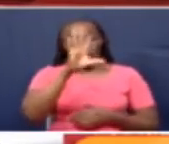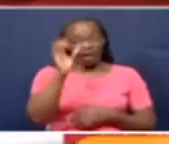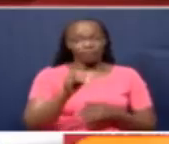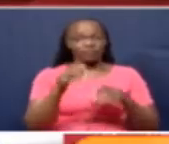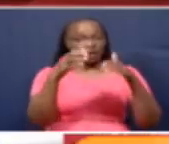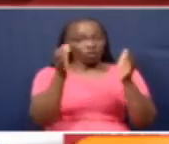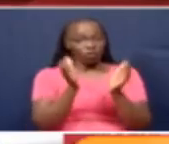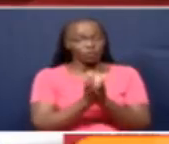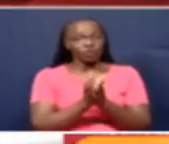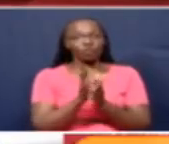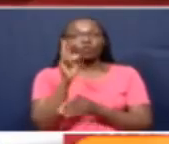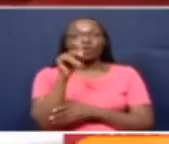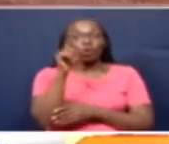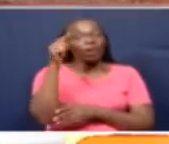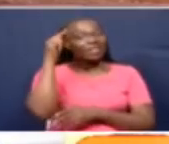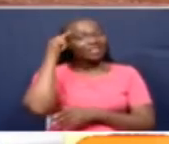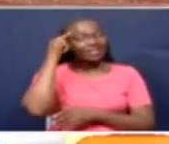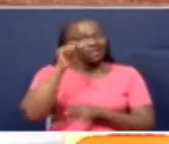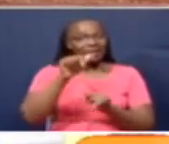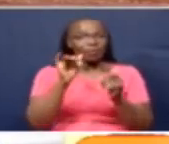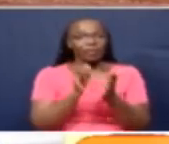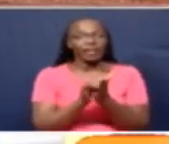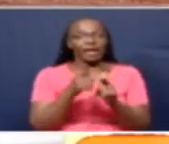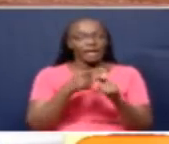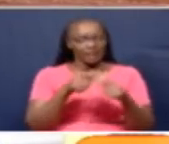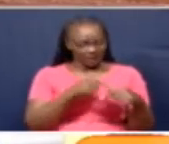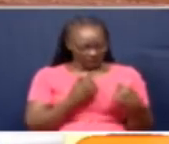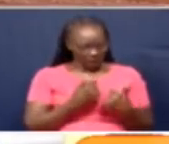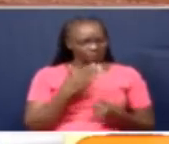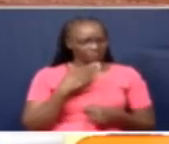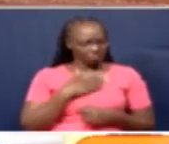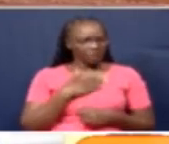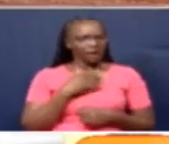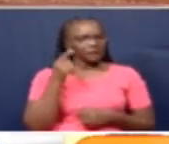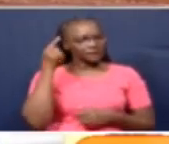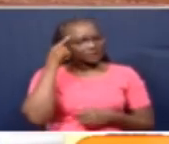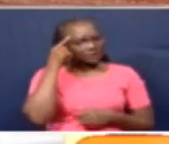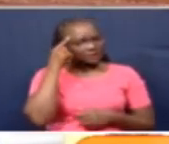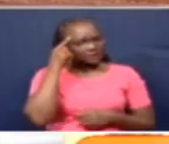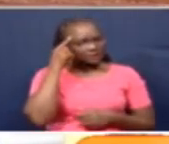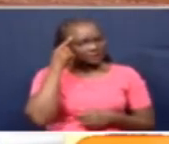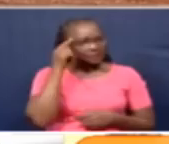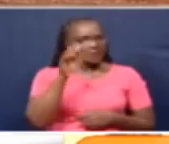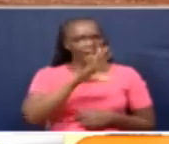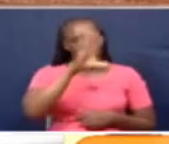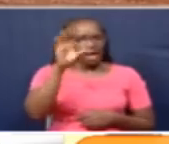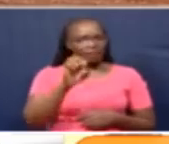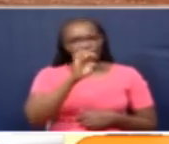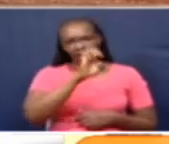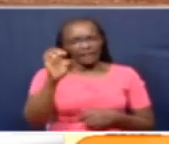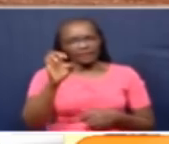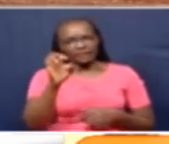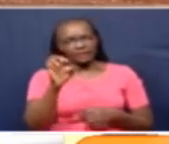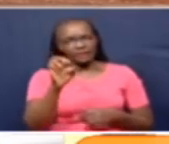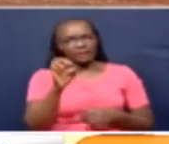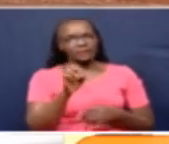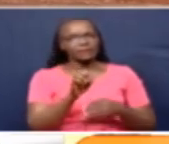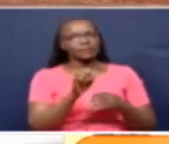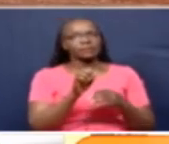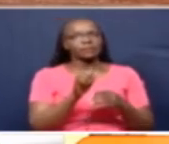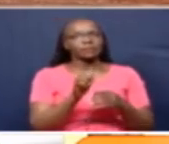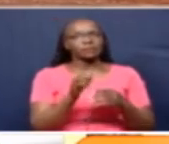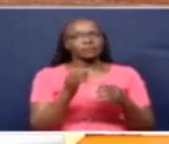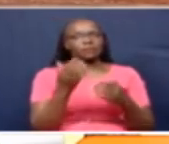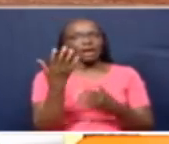even thought of it. And I said in my song, Afrika Mashariki Yungani. Sing it, man. Don't just what. Kwa mikono